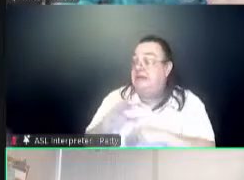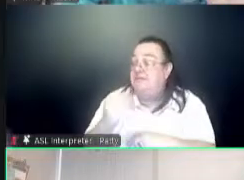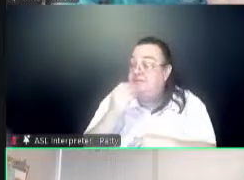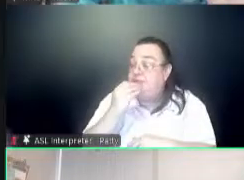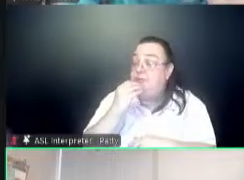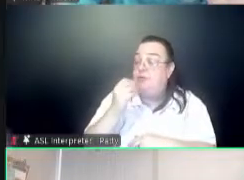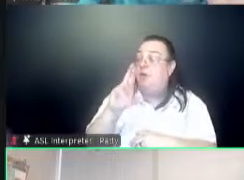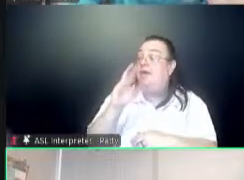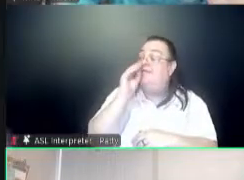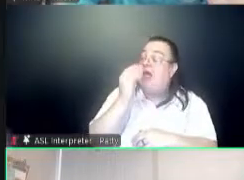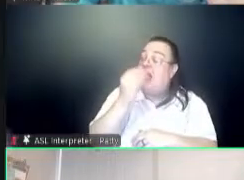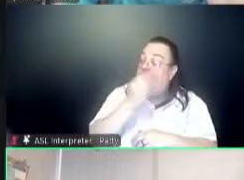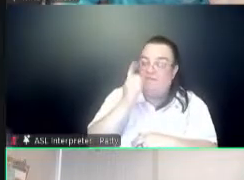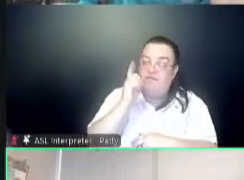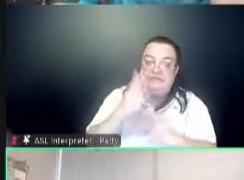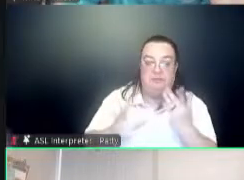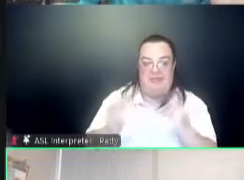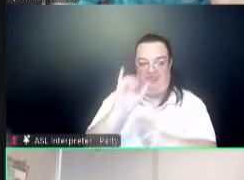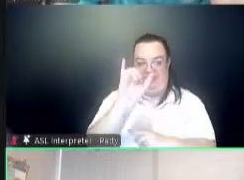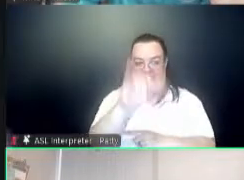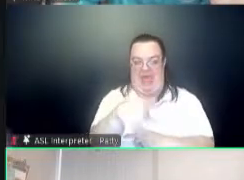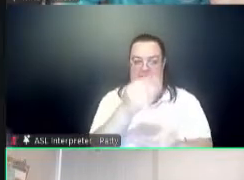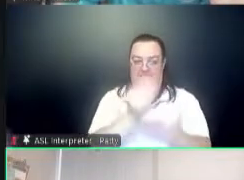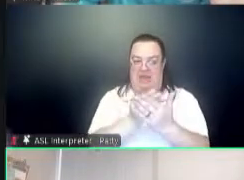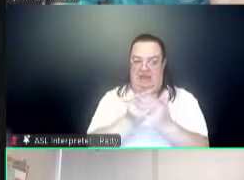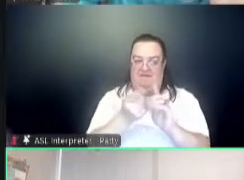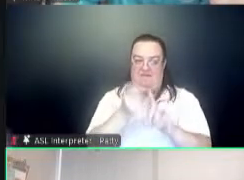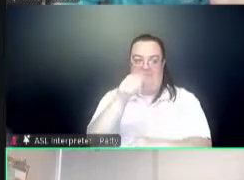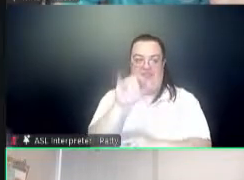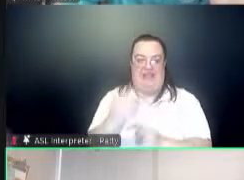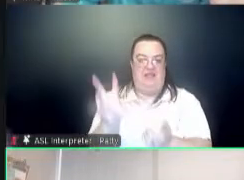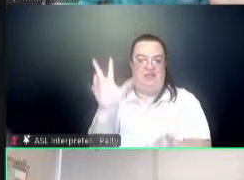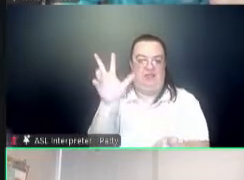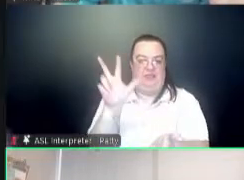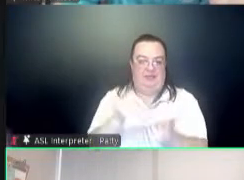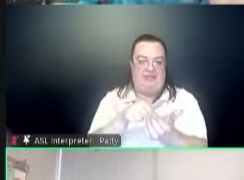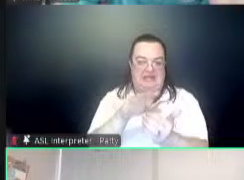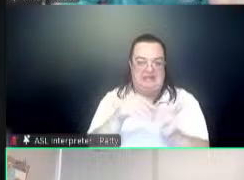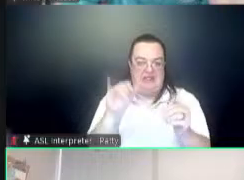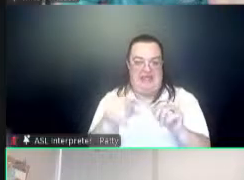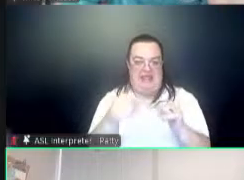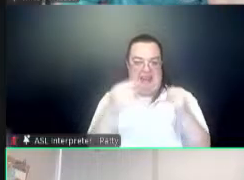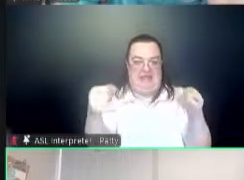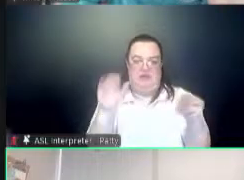to someone, this is where that money comes from that $3,000 line item.